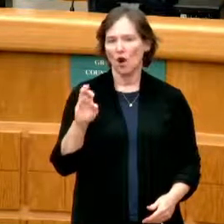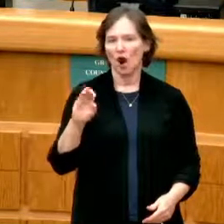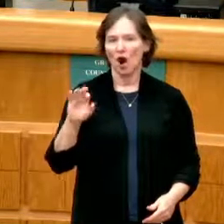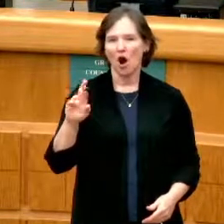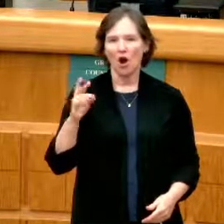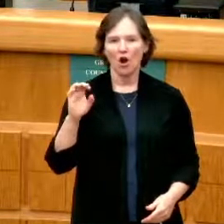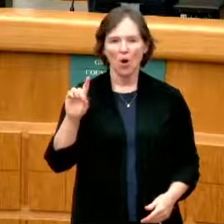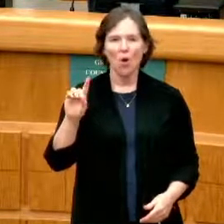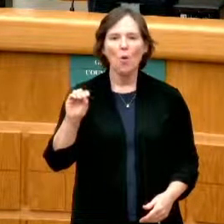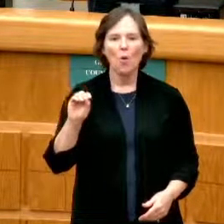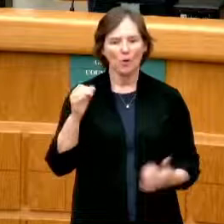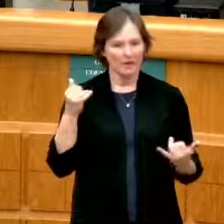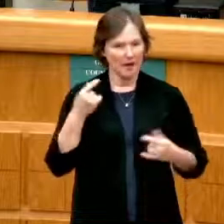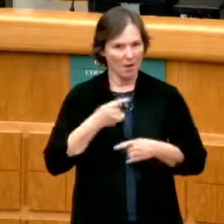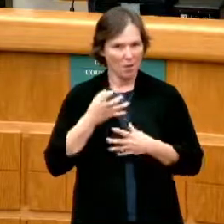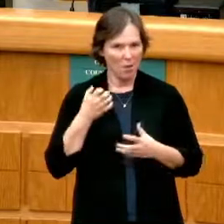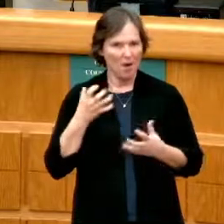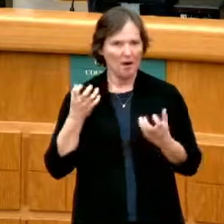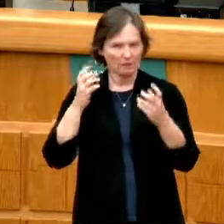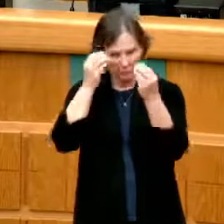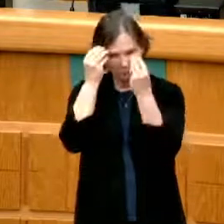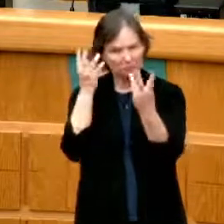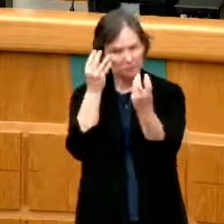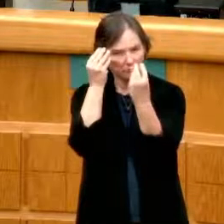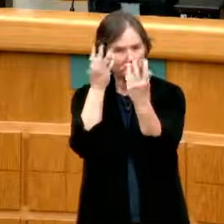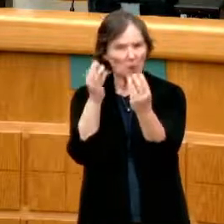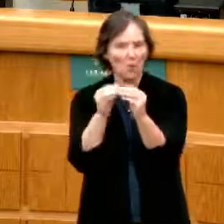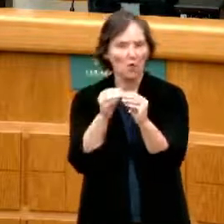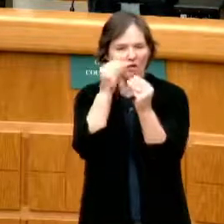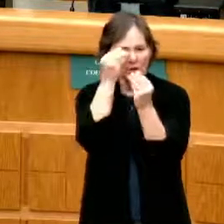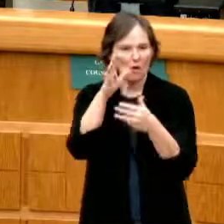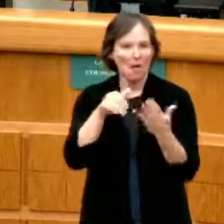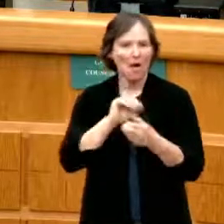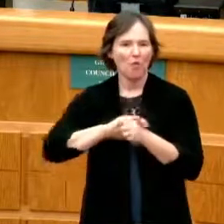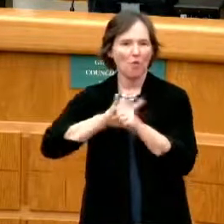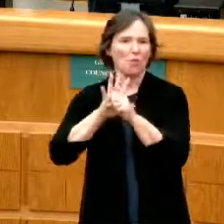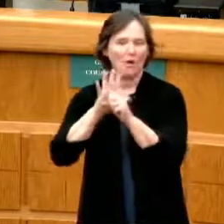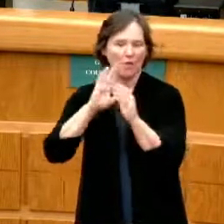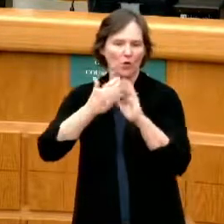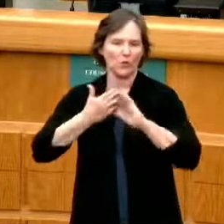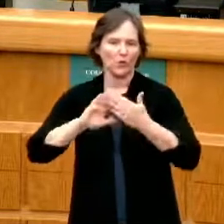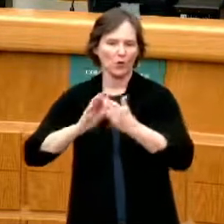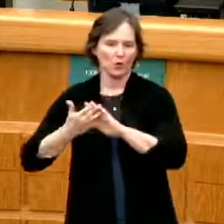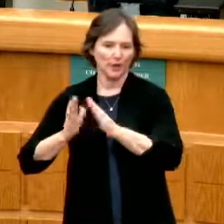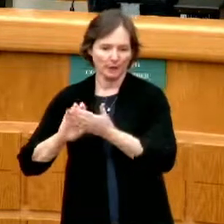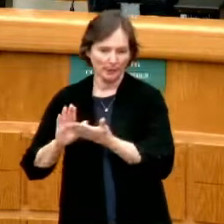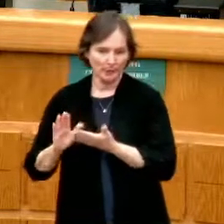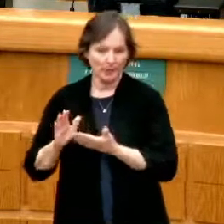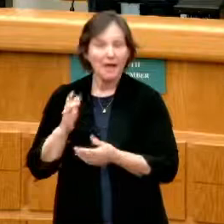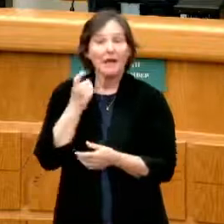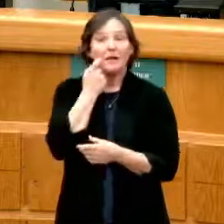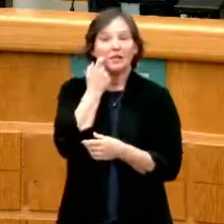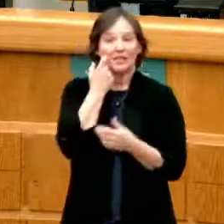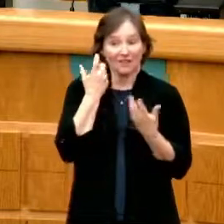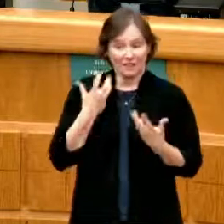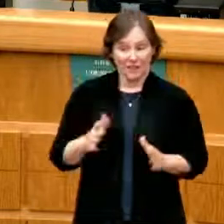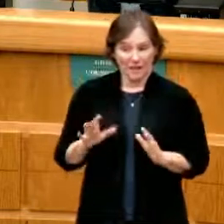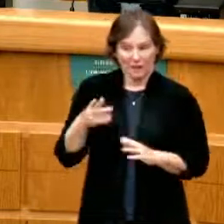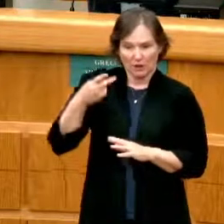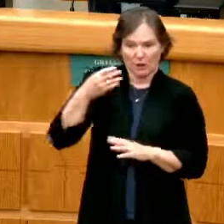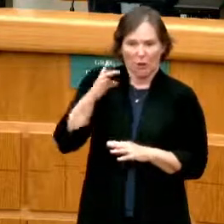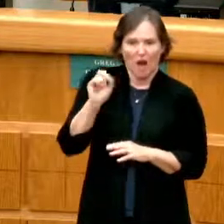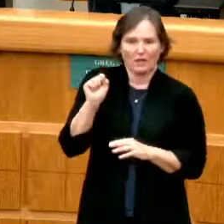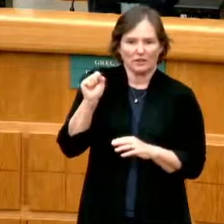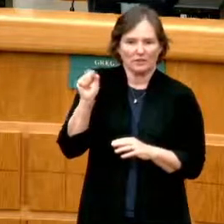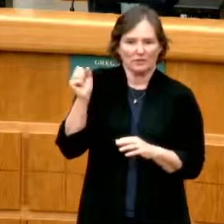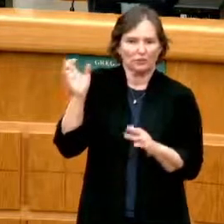community. We just had a joint news conference with Driscoll Children's Hospital where they announced that they would be conducting a vaccination